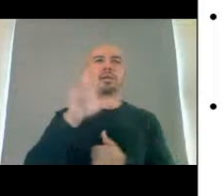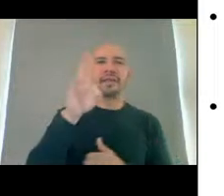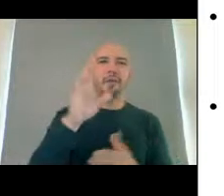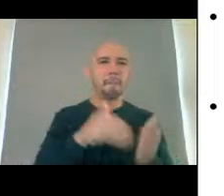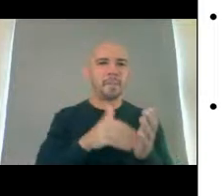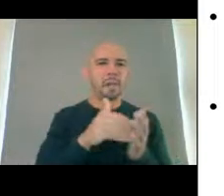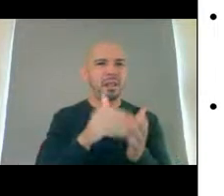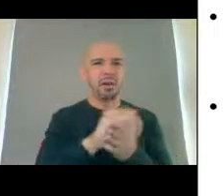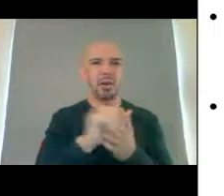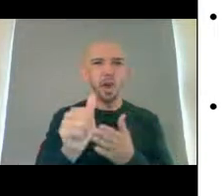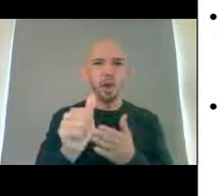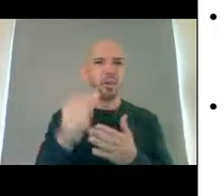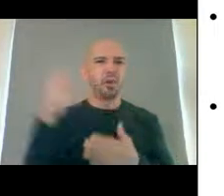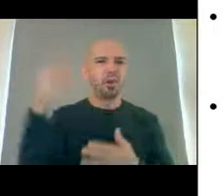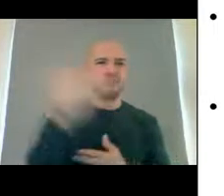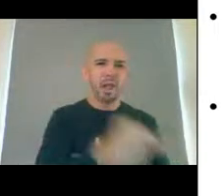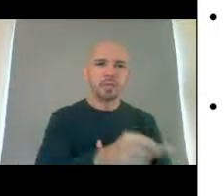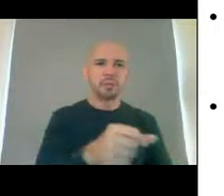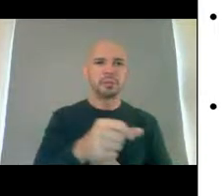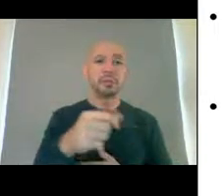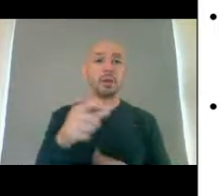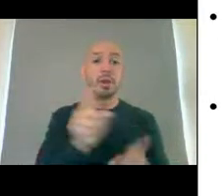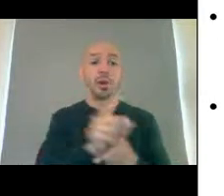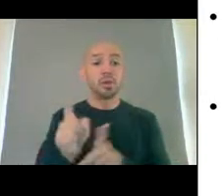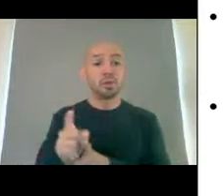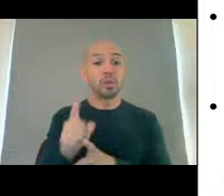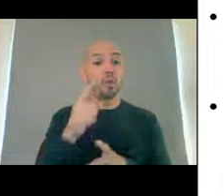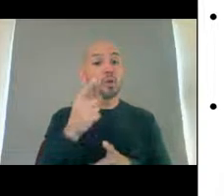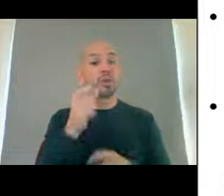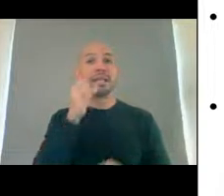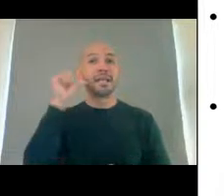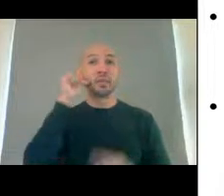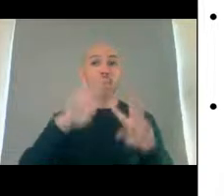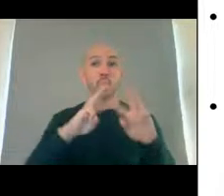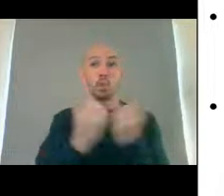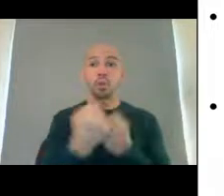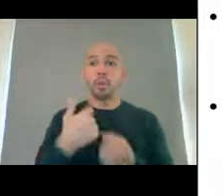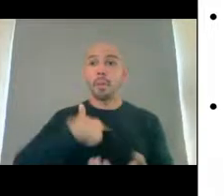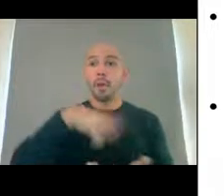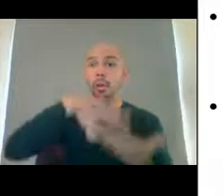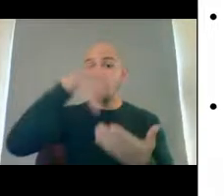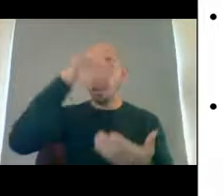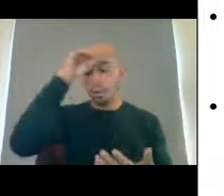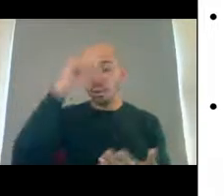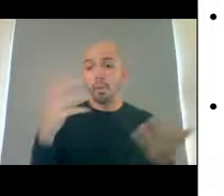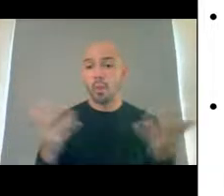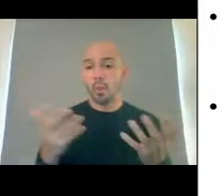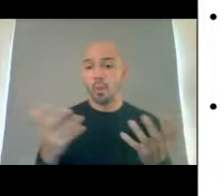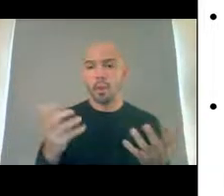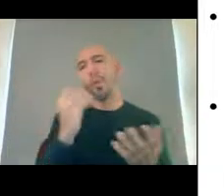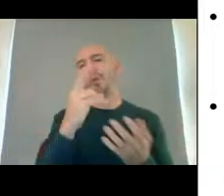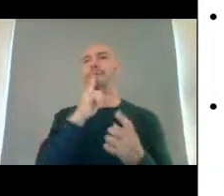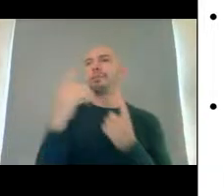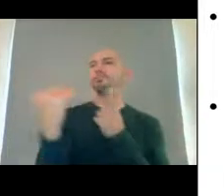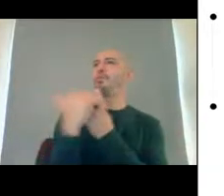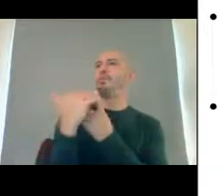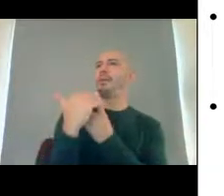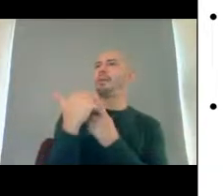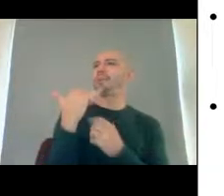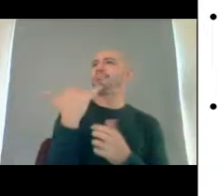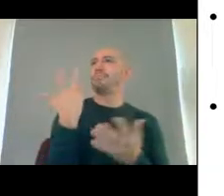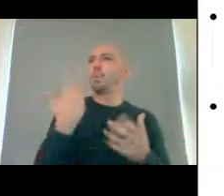throughout the country and also at the workshop yesterday i learned or was reminded of the issue